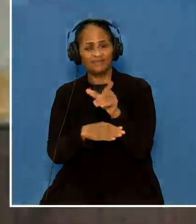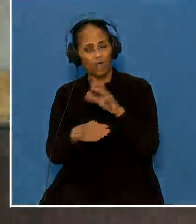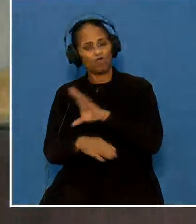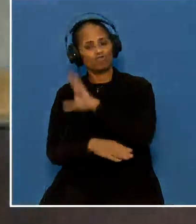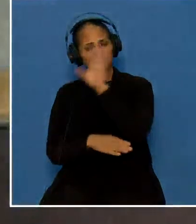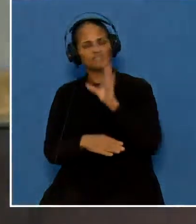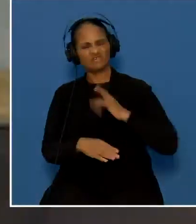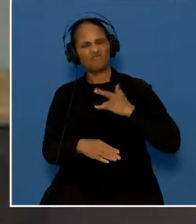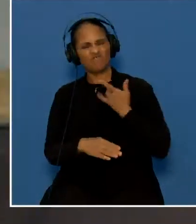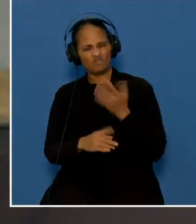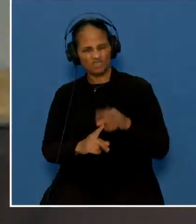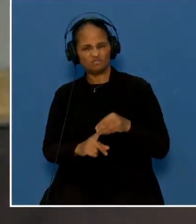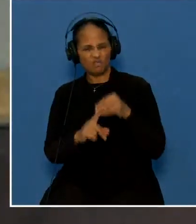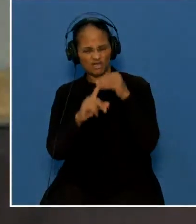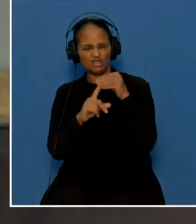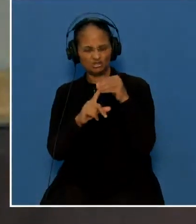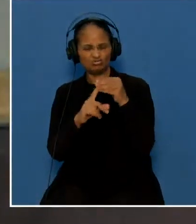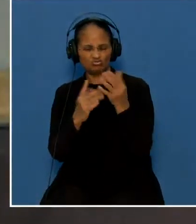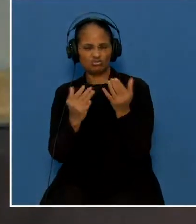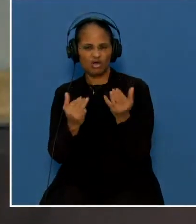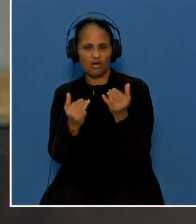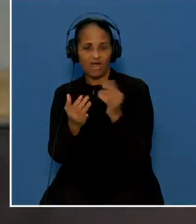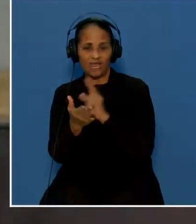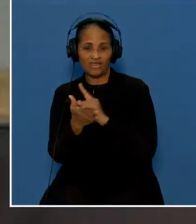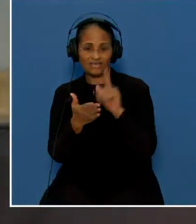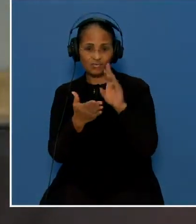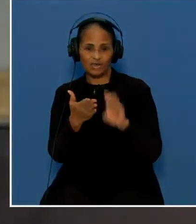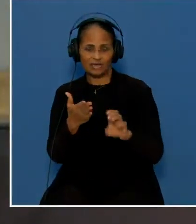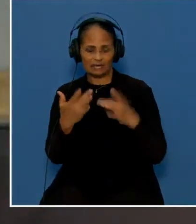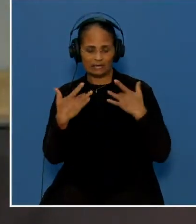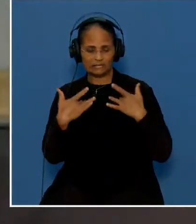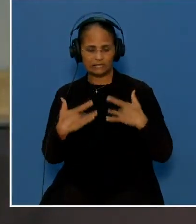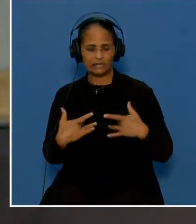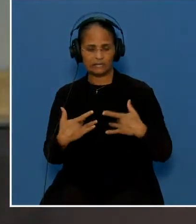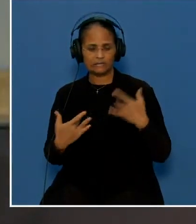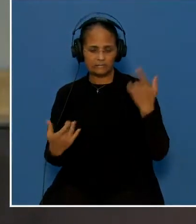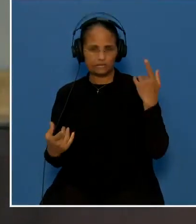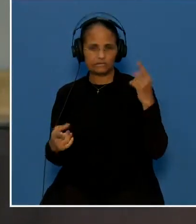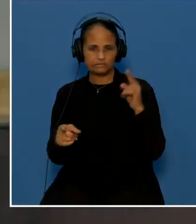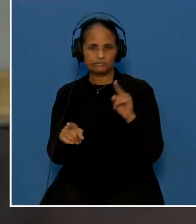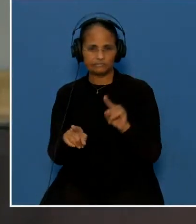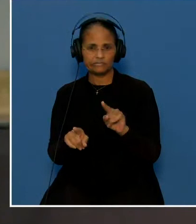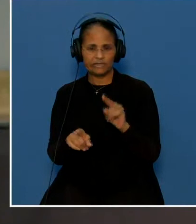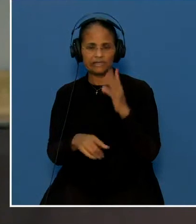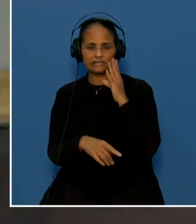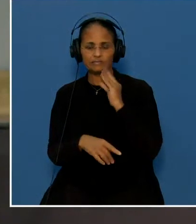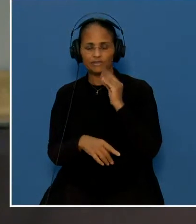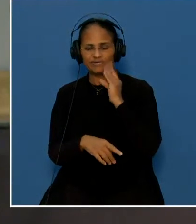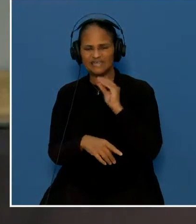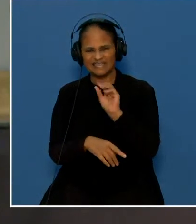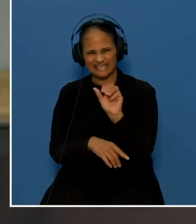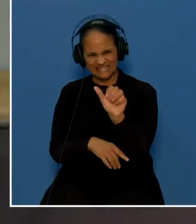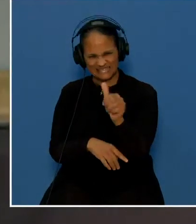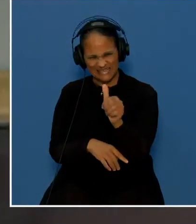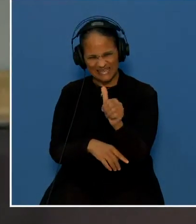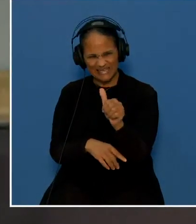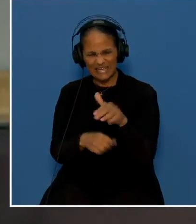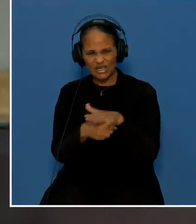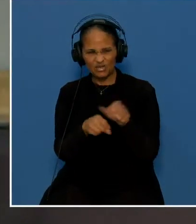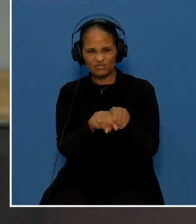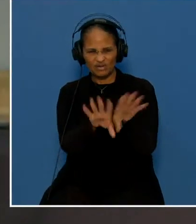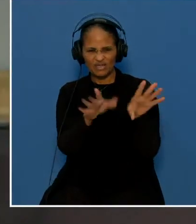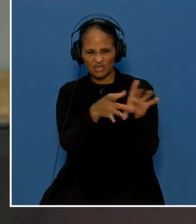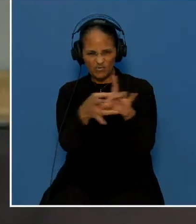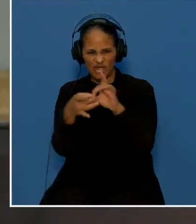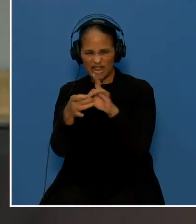very special this year. This weekend, I was saddened to confirm that Bermuda had experienced our 10th COVID-19 related